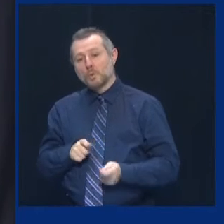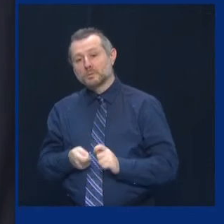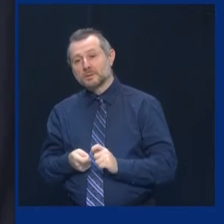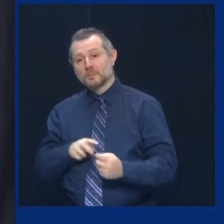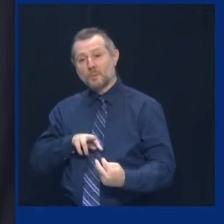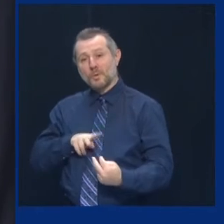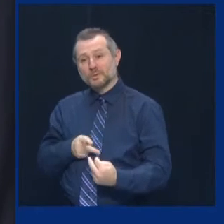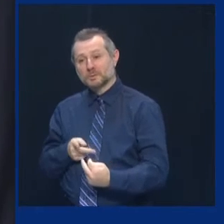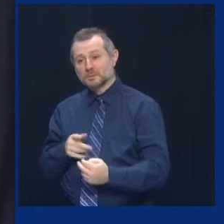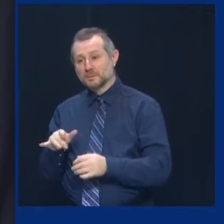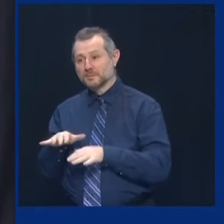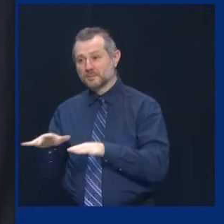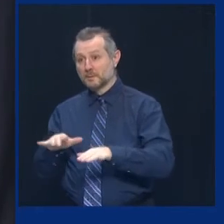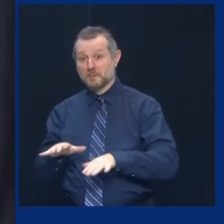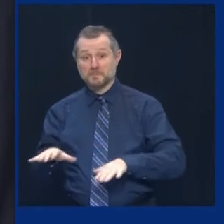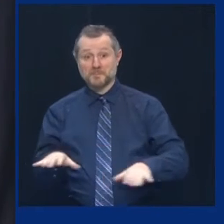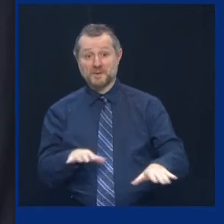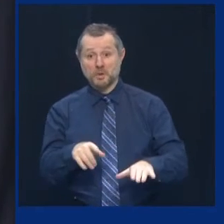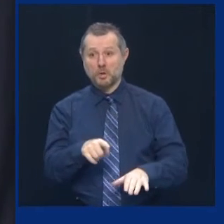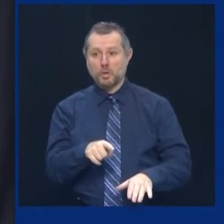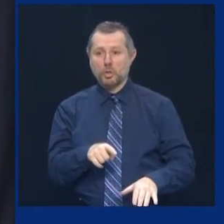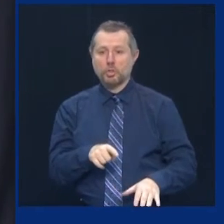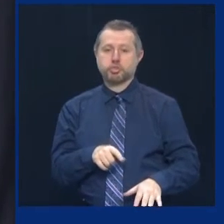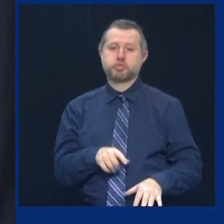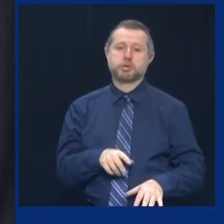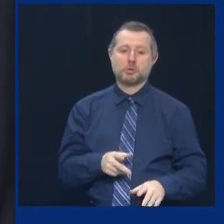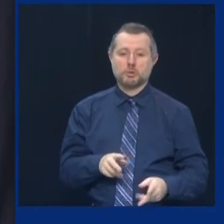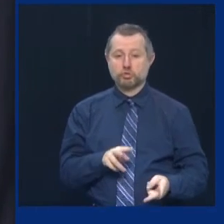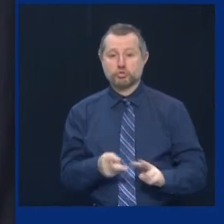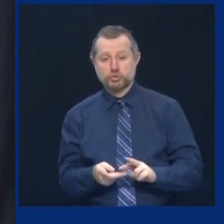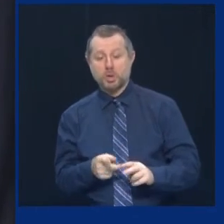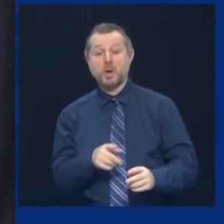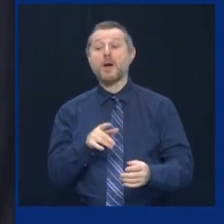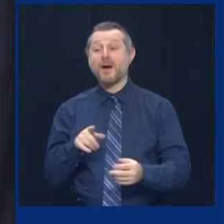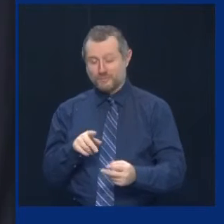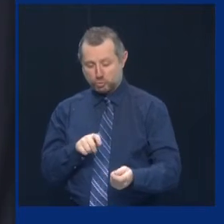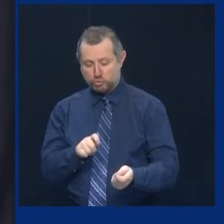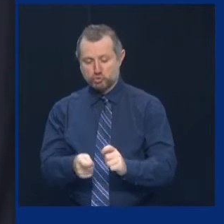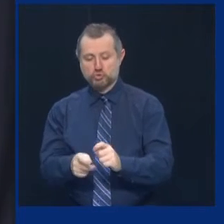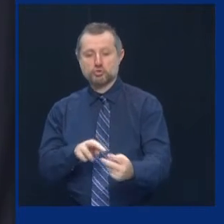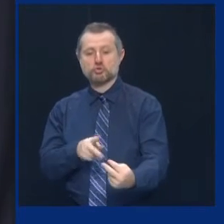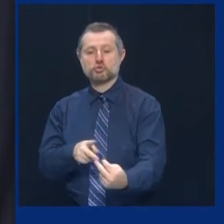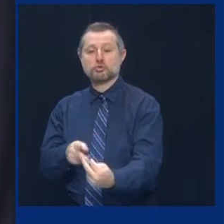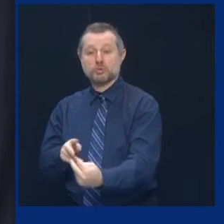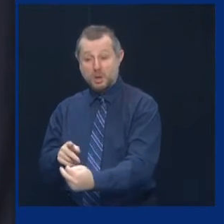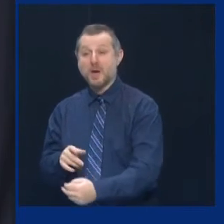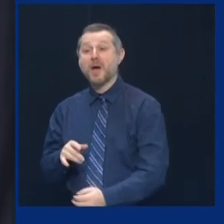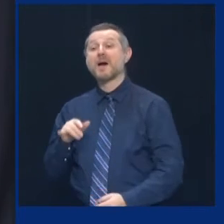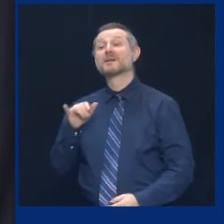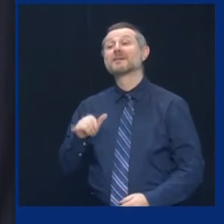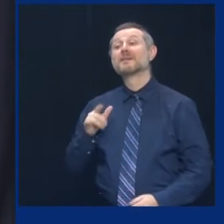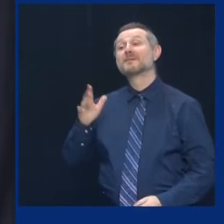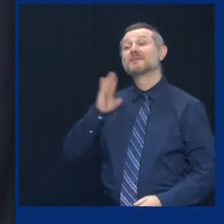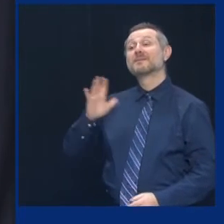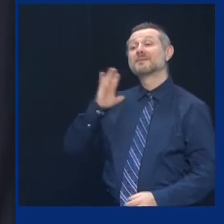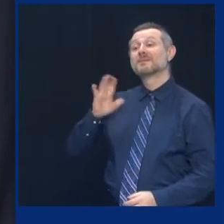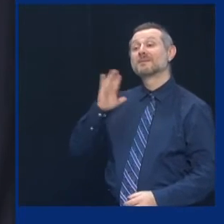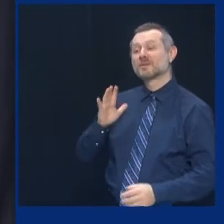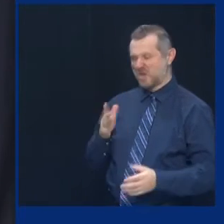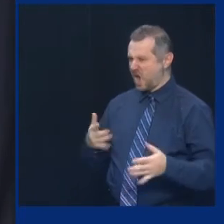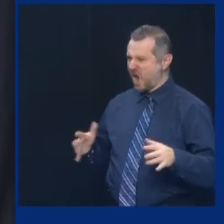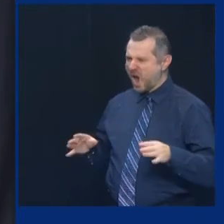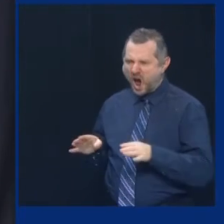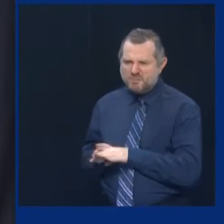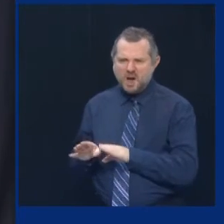of people's behavior patterns. When you close bars, close